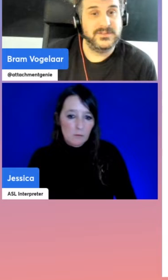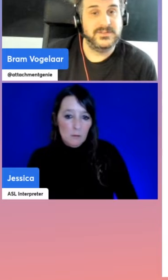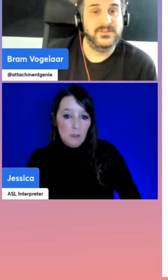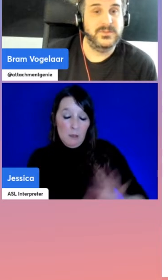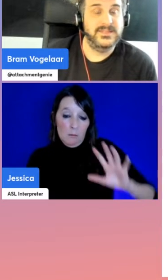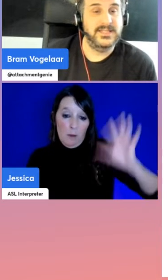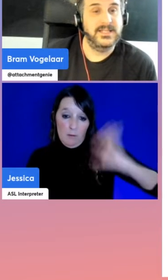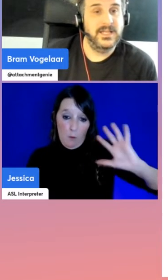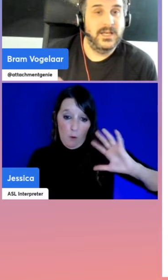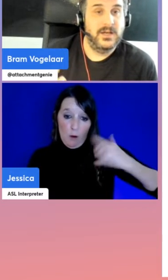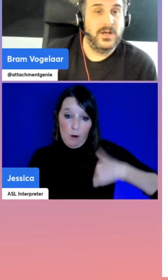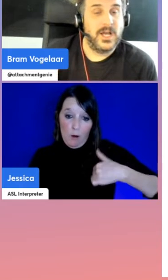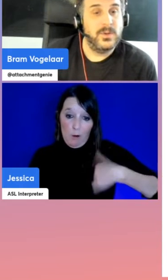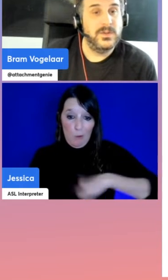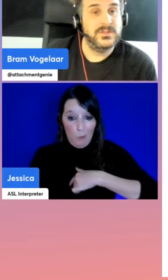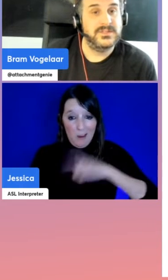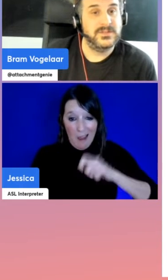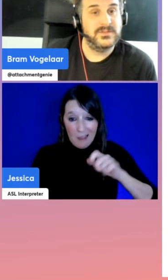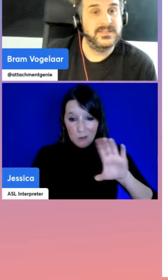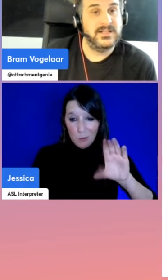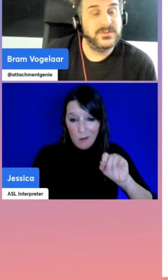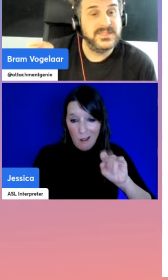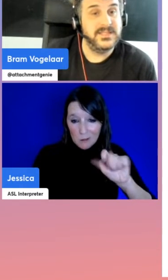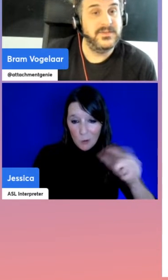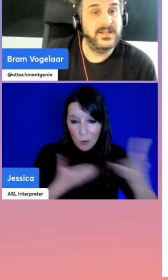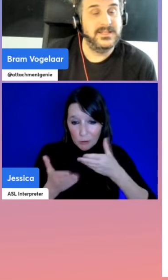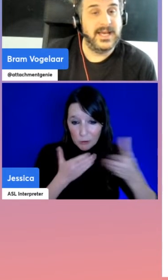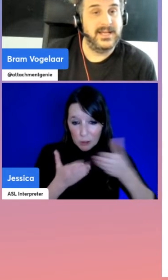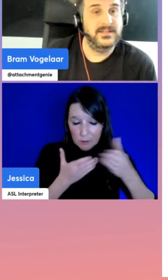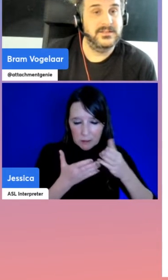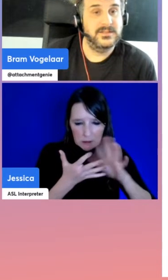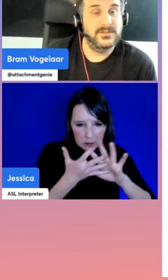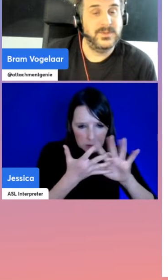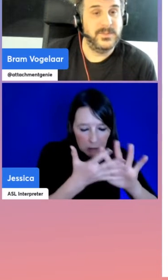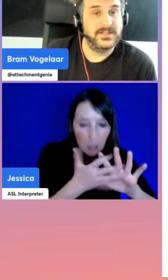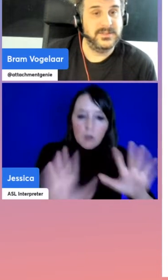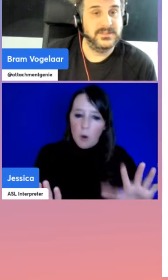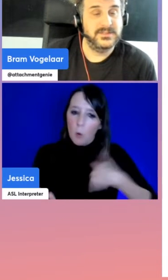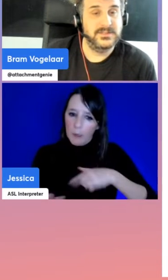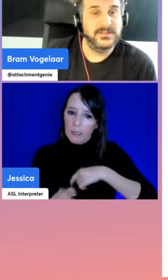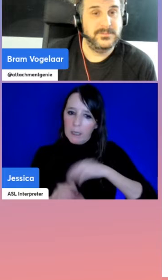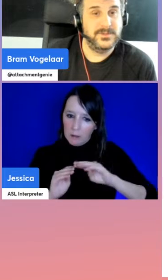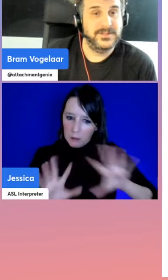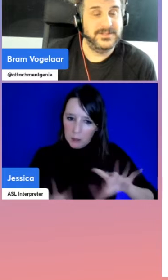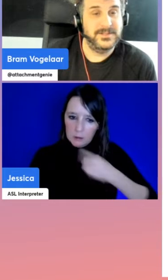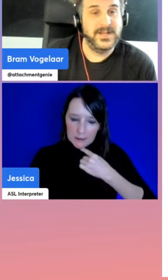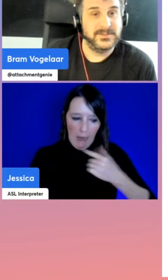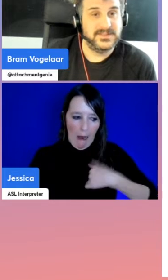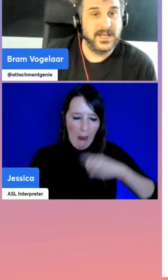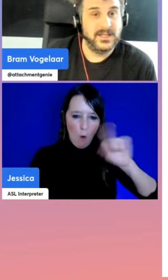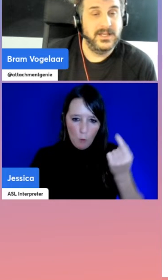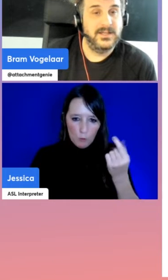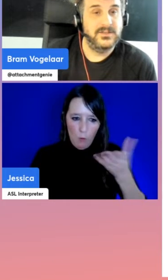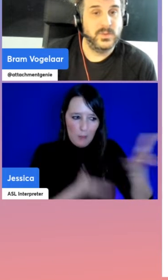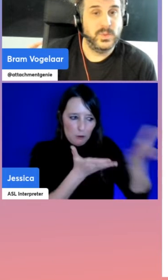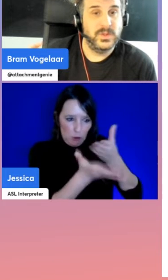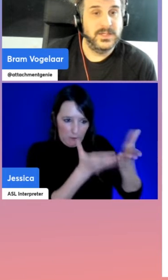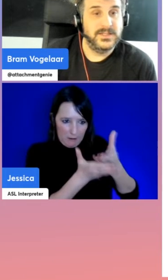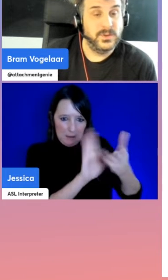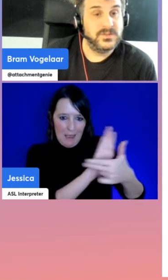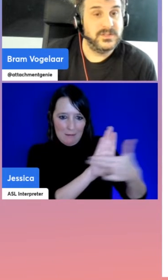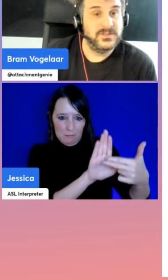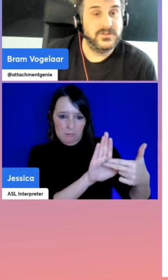our Consul service, we say, I only want the servers that are specifically tagged with metrics, the metrics tag.